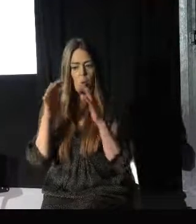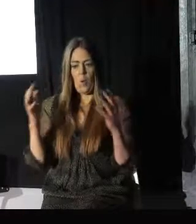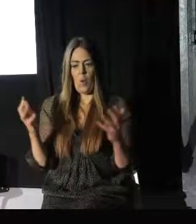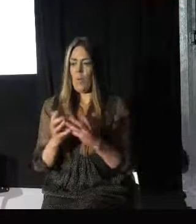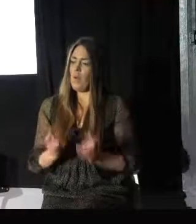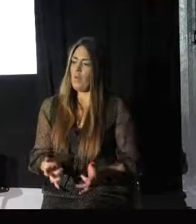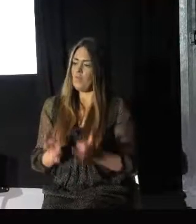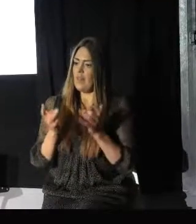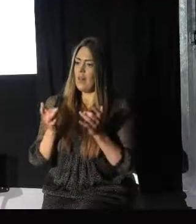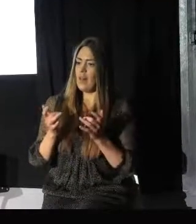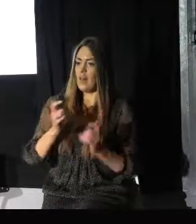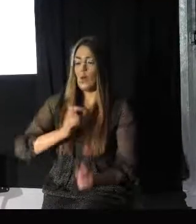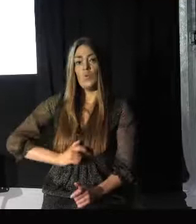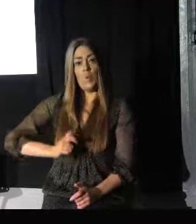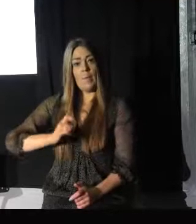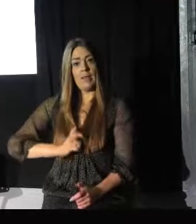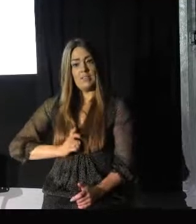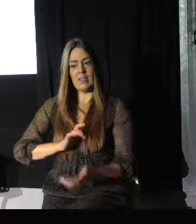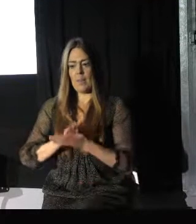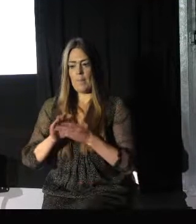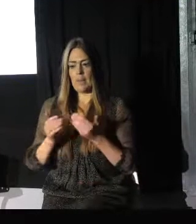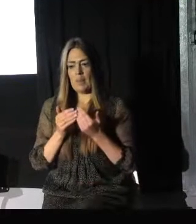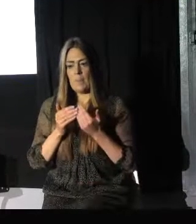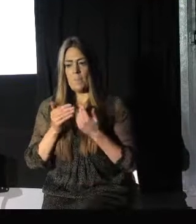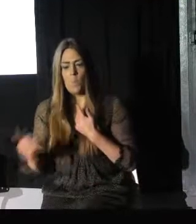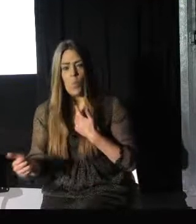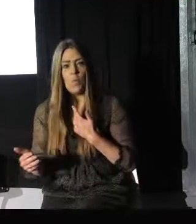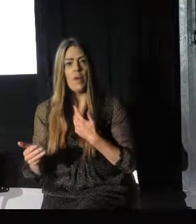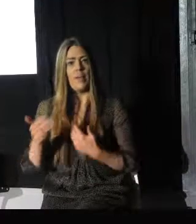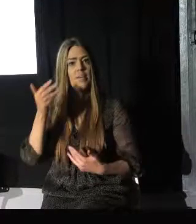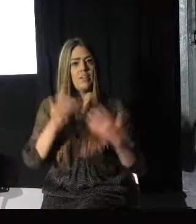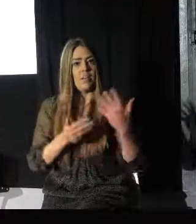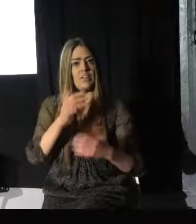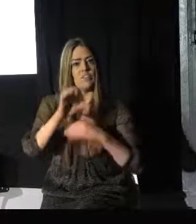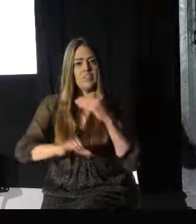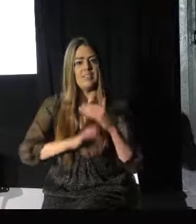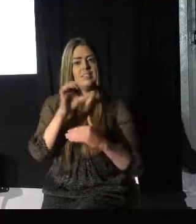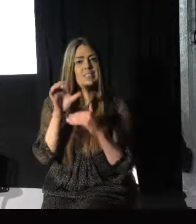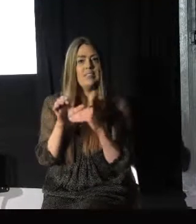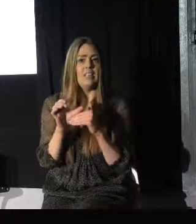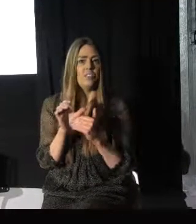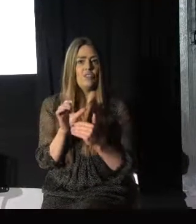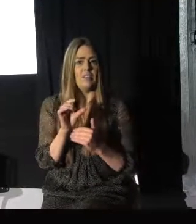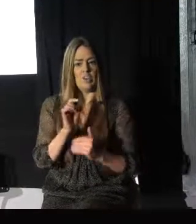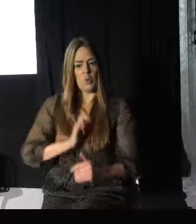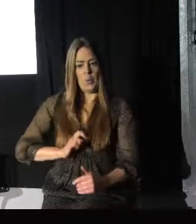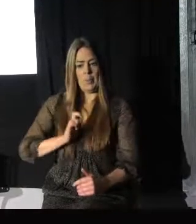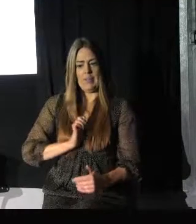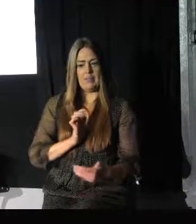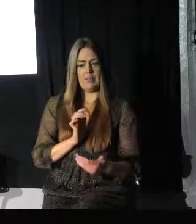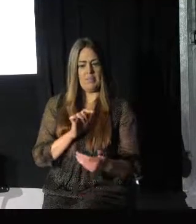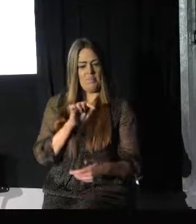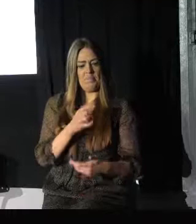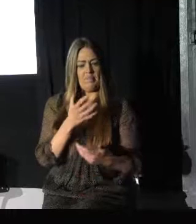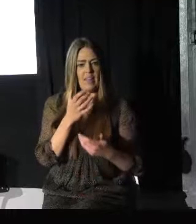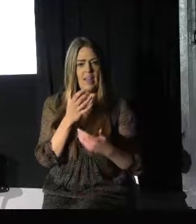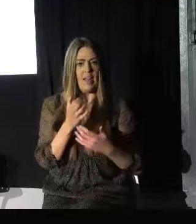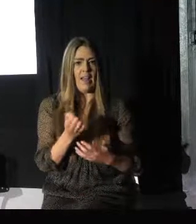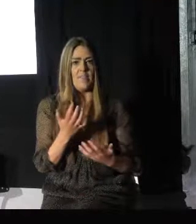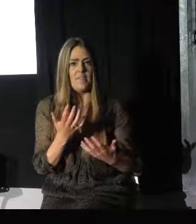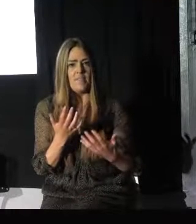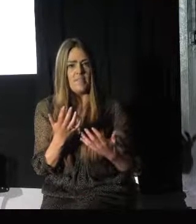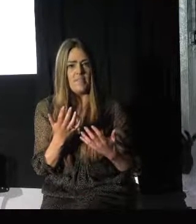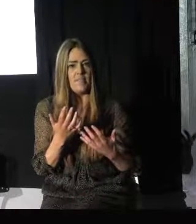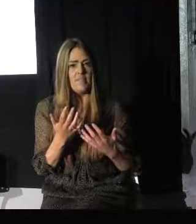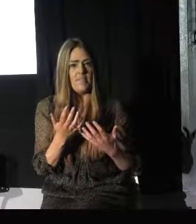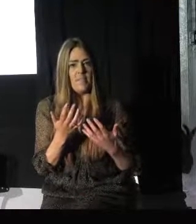we think of humanity beyond the 19th century lens of liberal humanism, within which there was this trick that